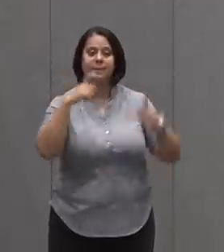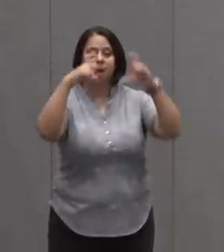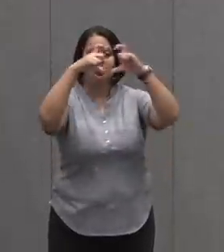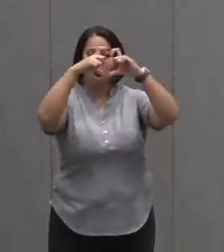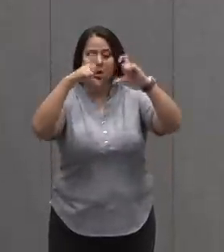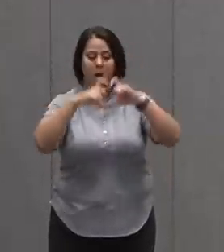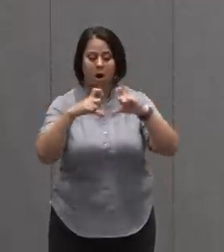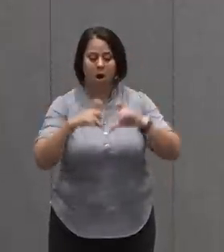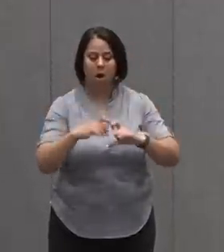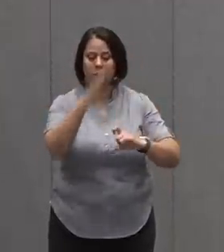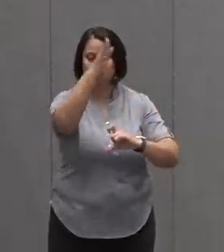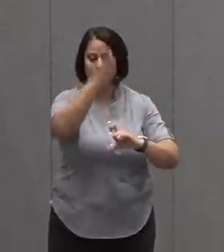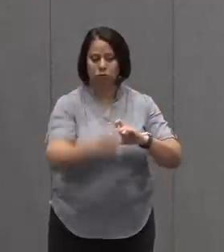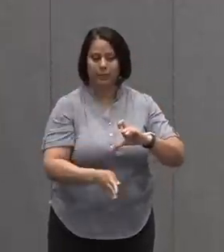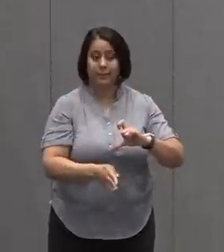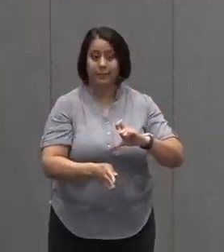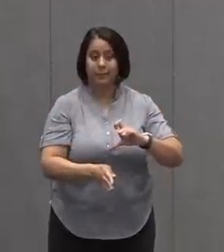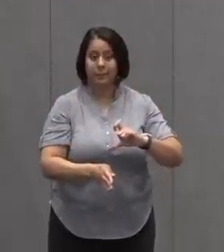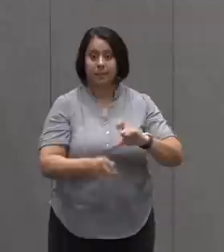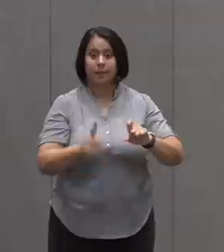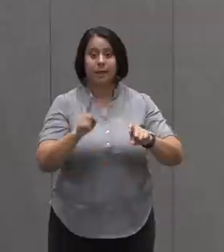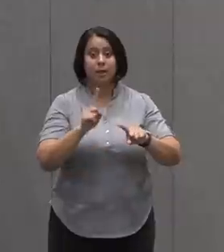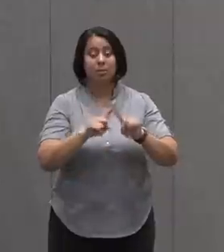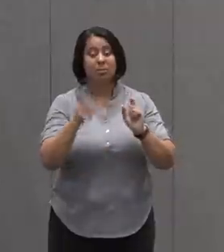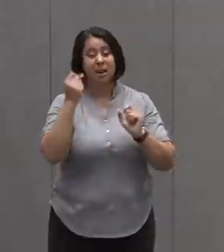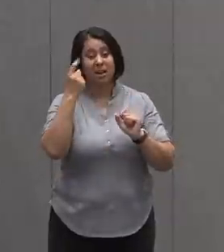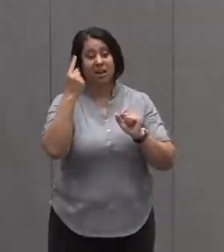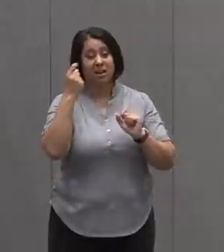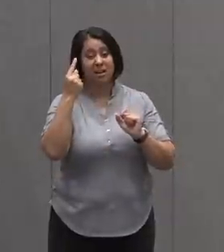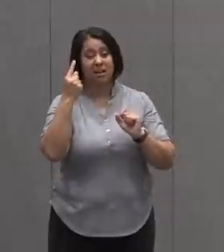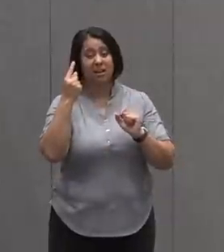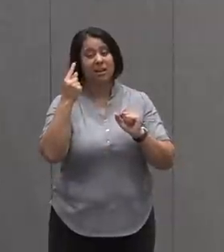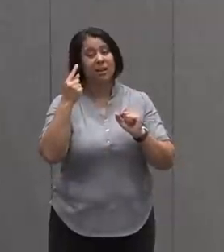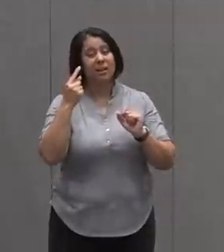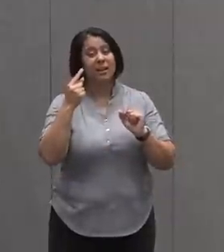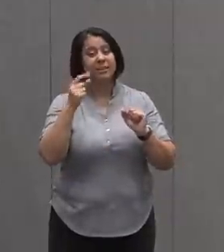where the others have groups of 5.